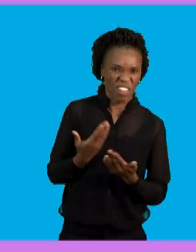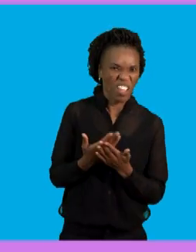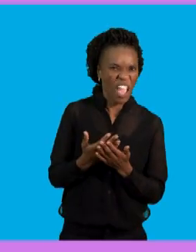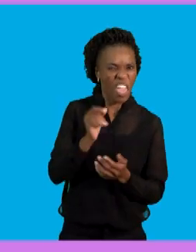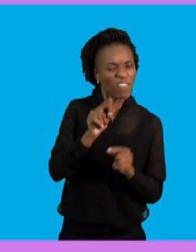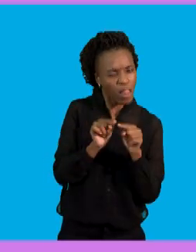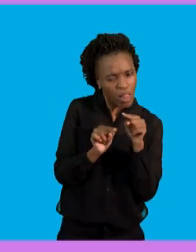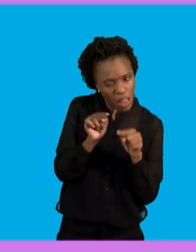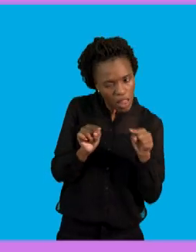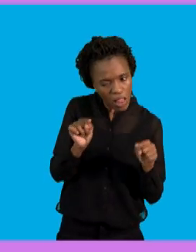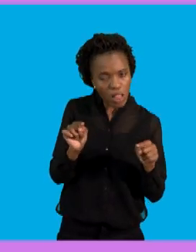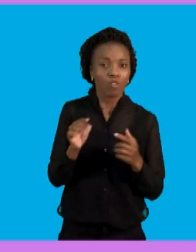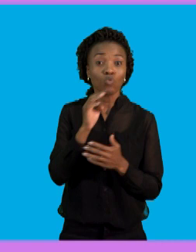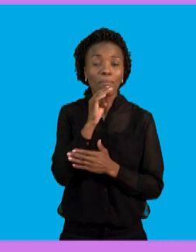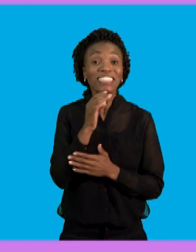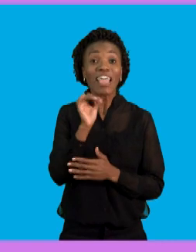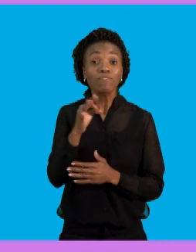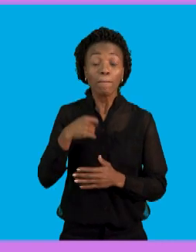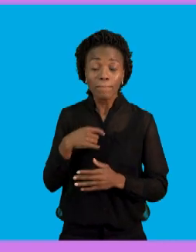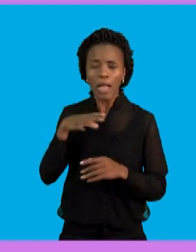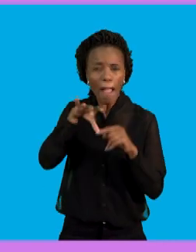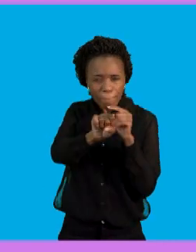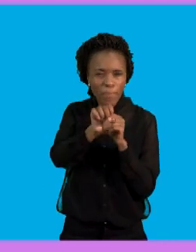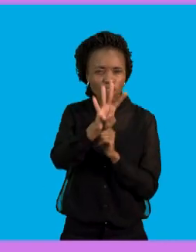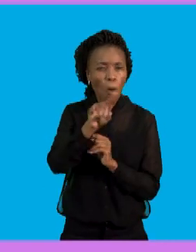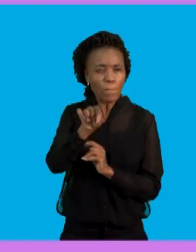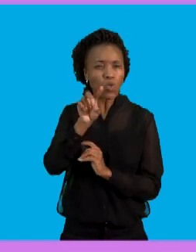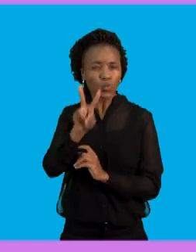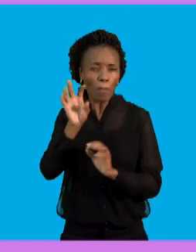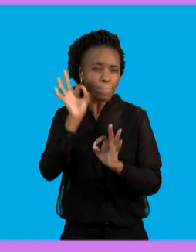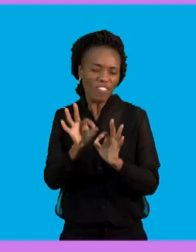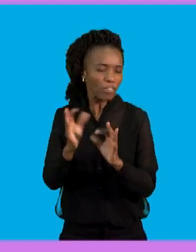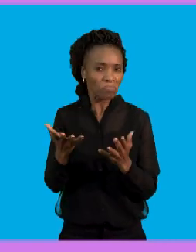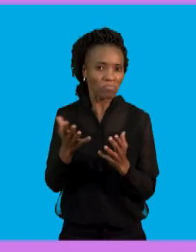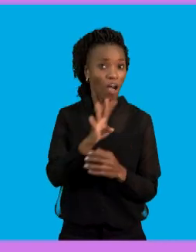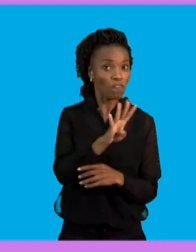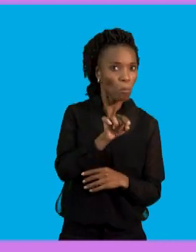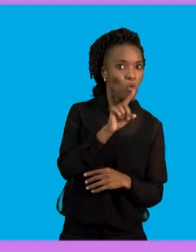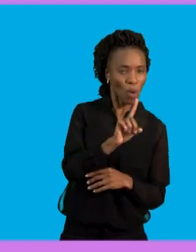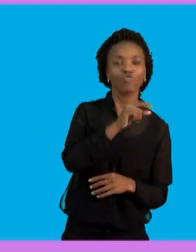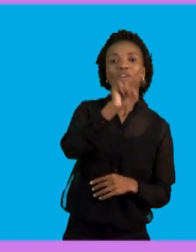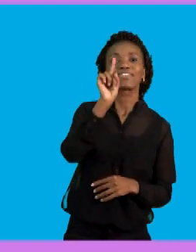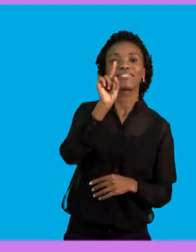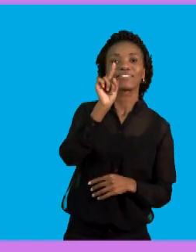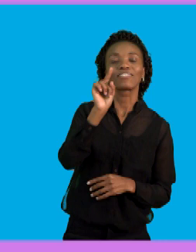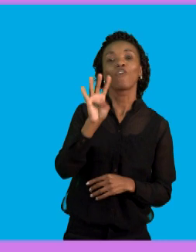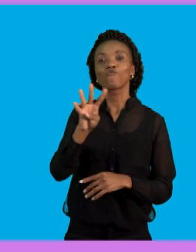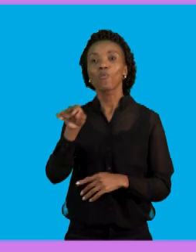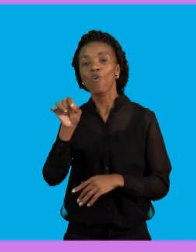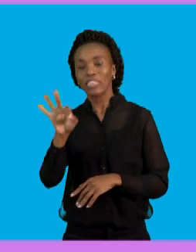as 4,3. Meaning even if you did not get this actual measurement,